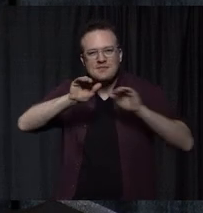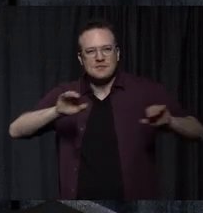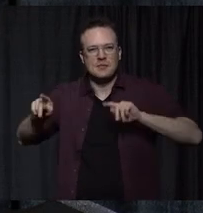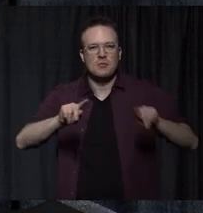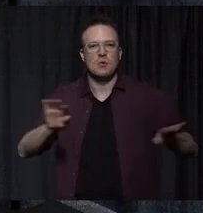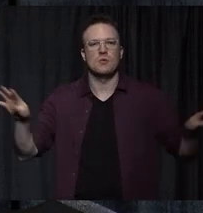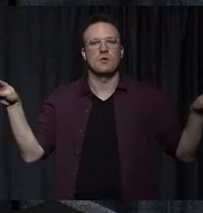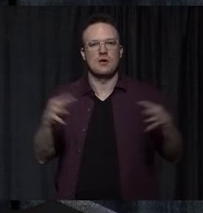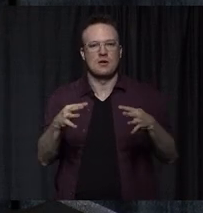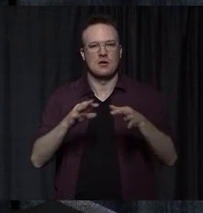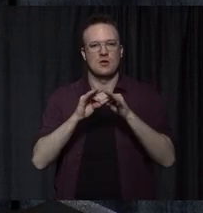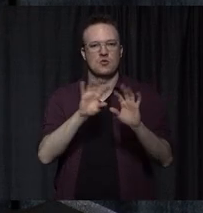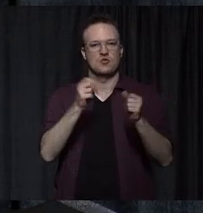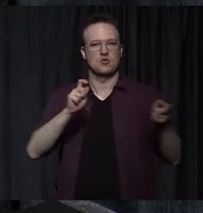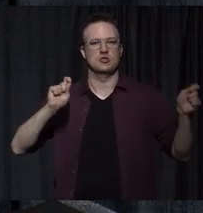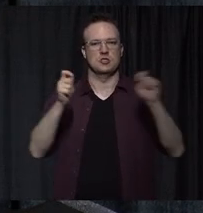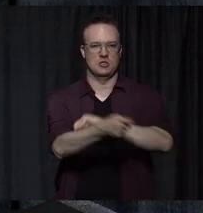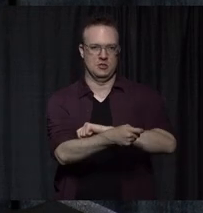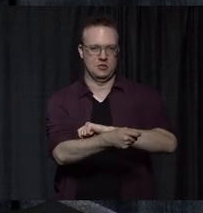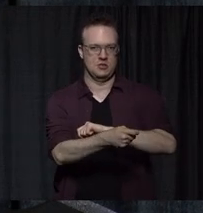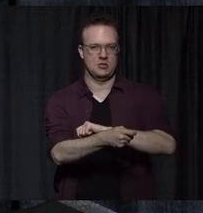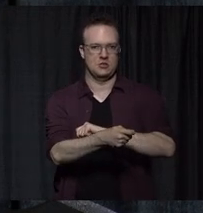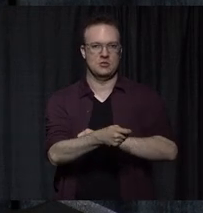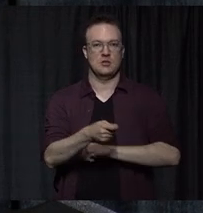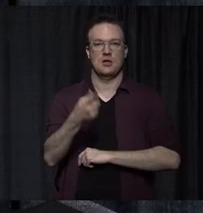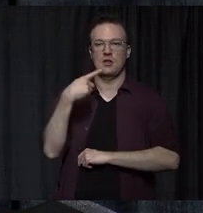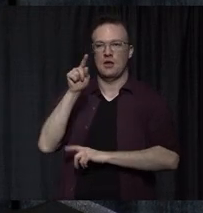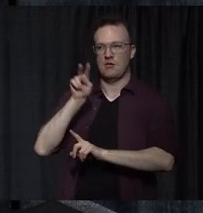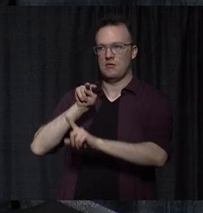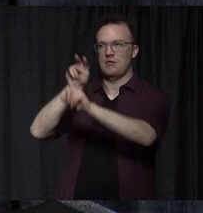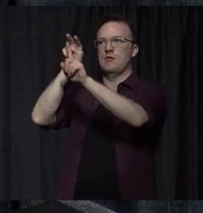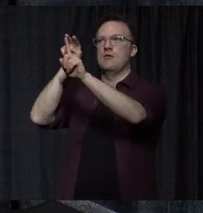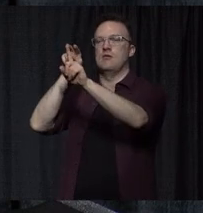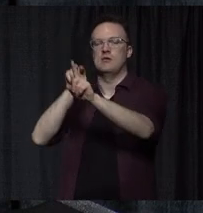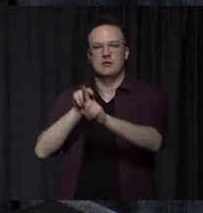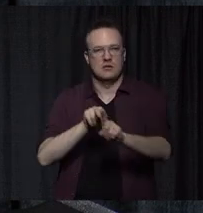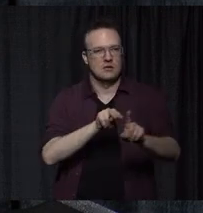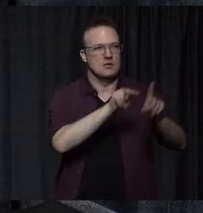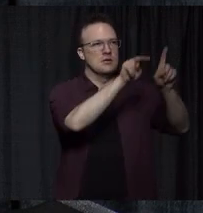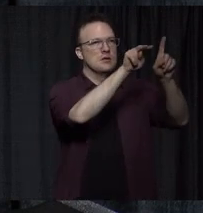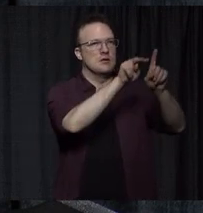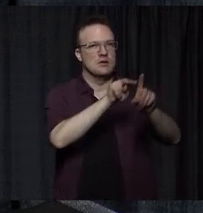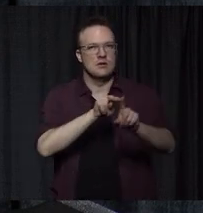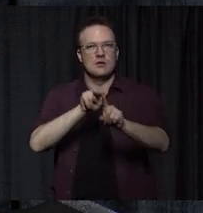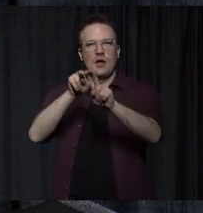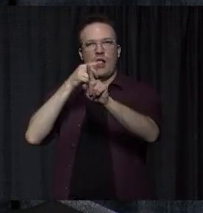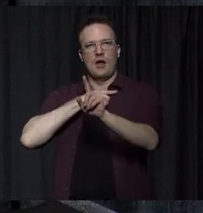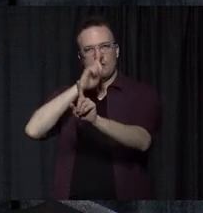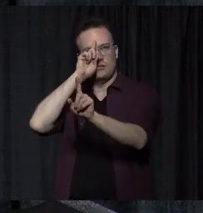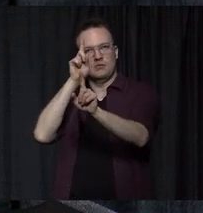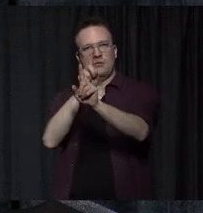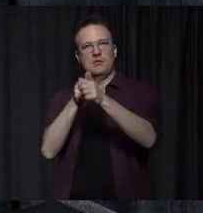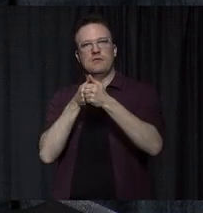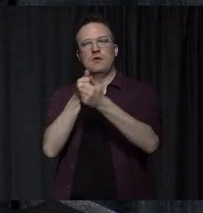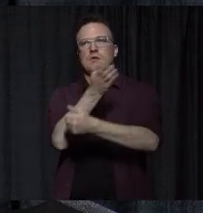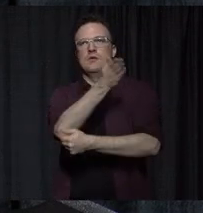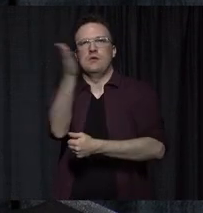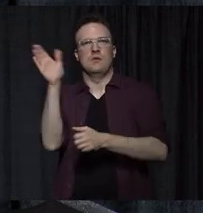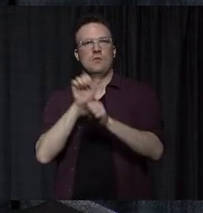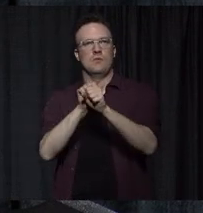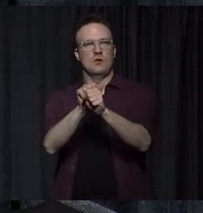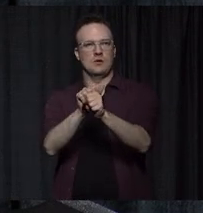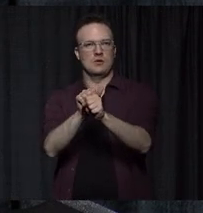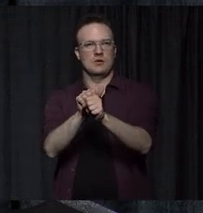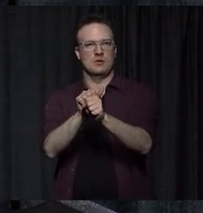change. They were role models and unofficial mentors at this stage of my journey.